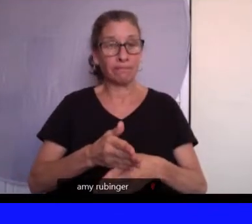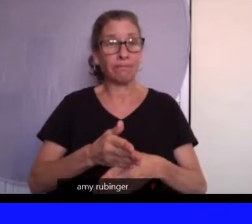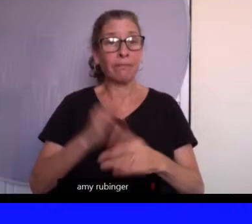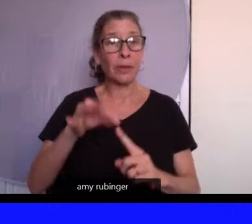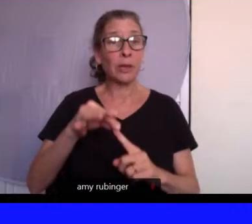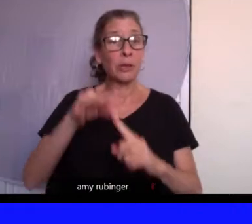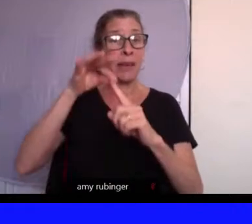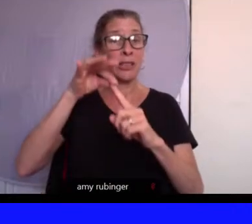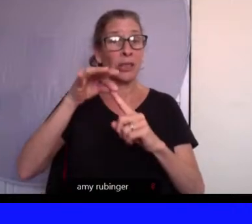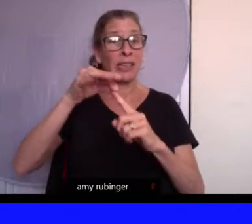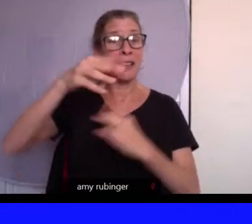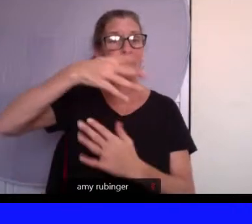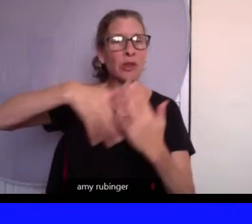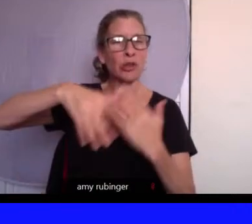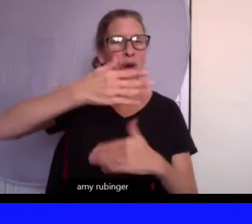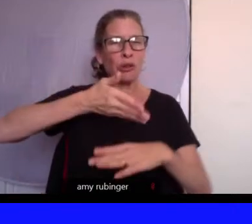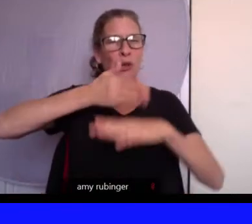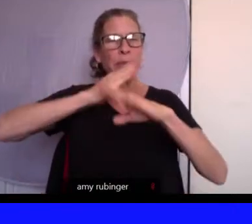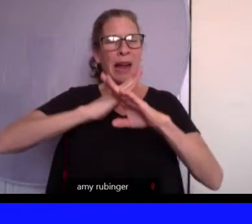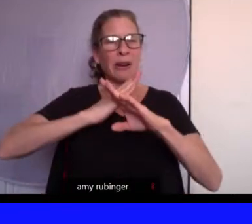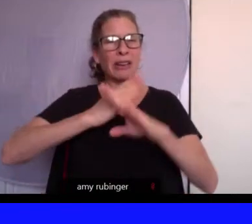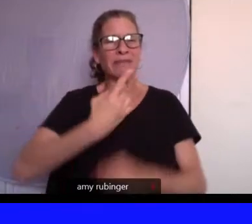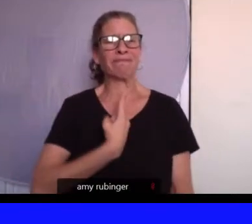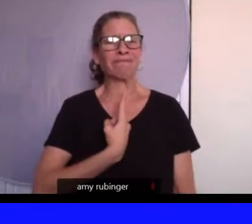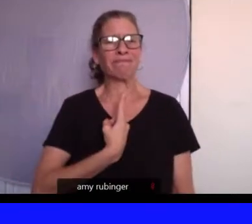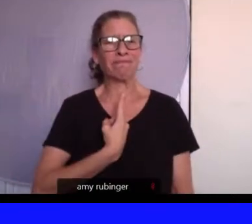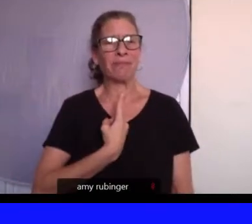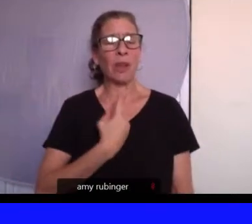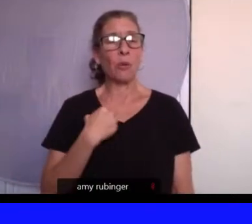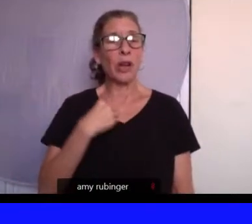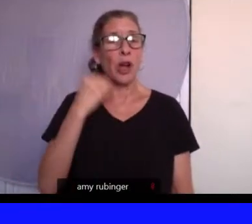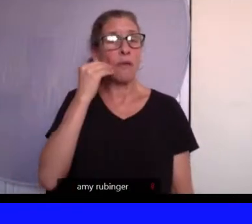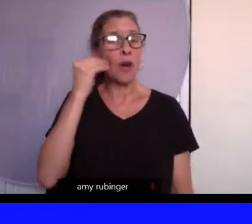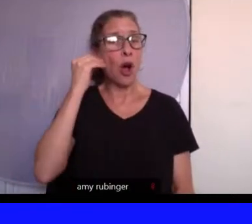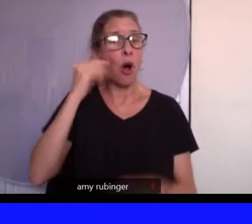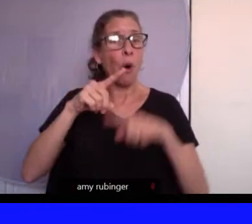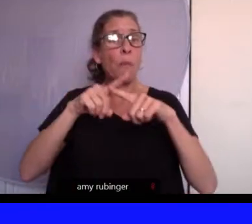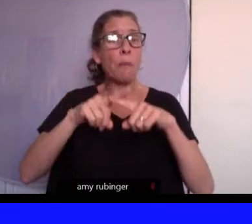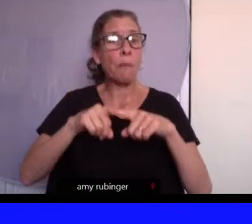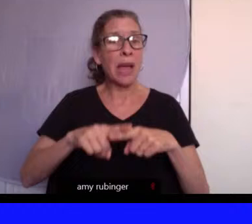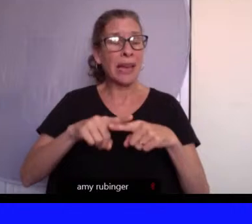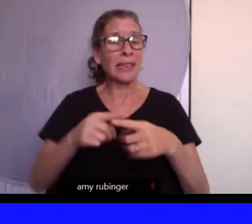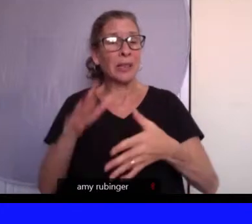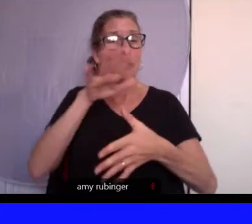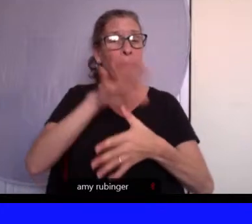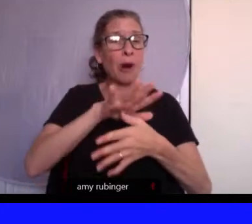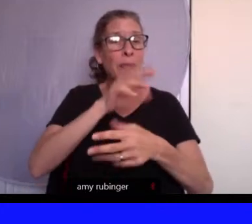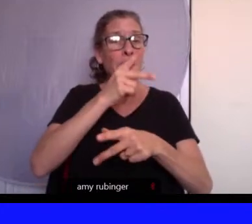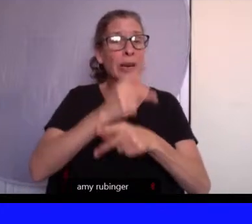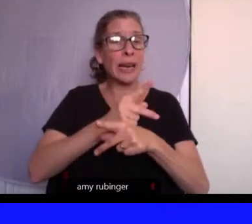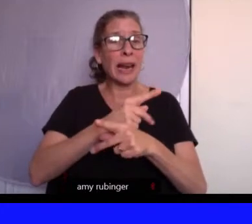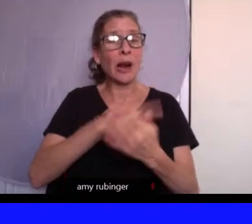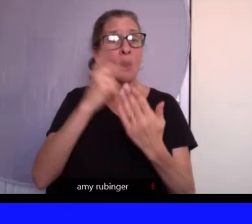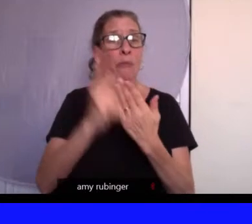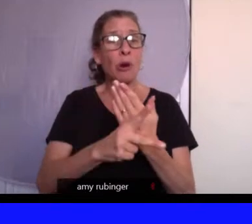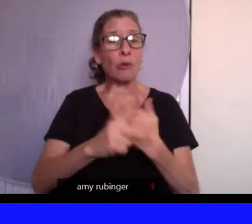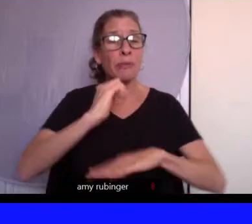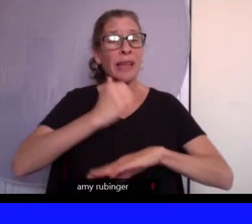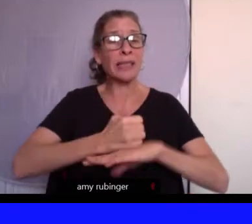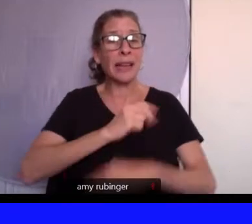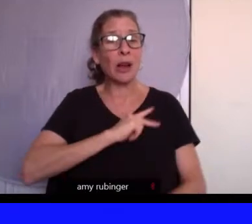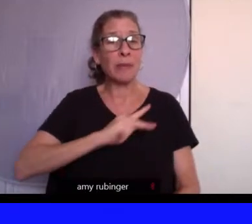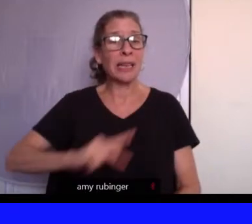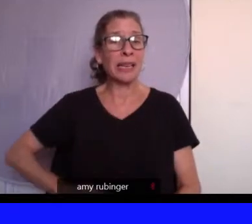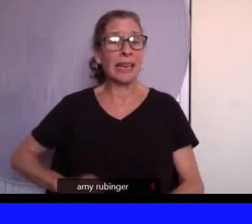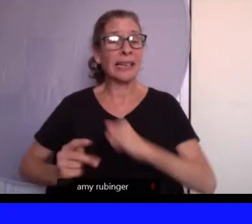technology, but maybe we can work on making it easier for them to engage in video visits. Subacute rehab is something that other ACOs